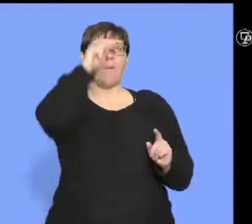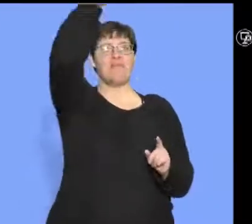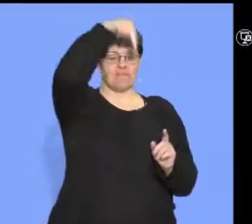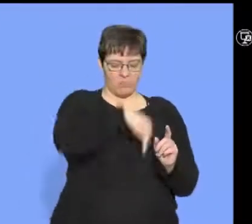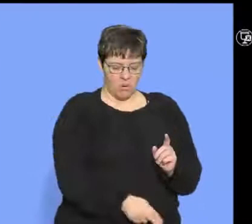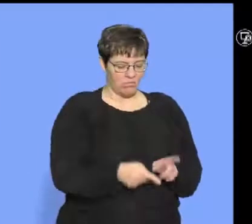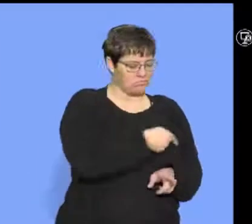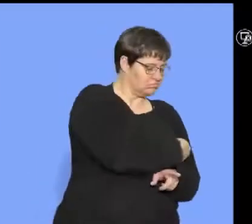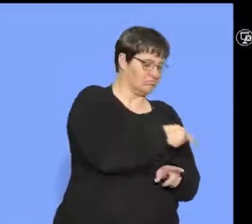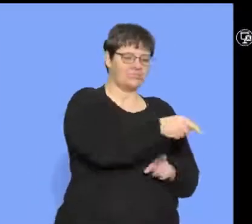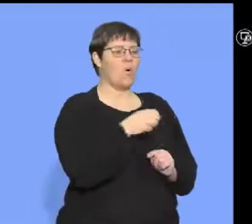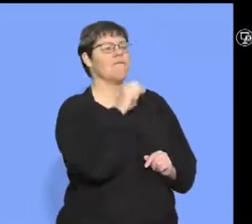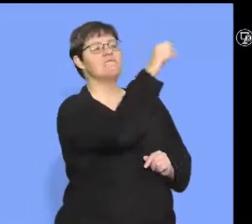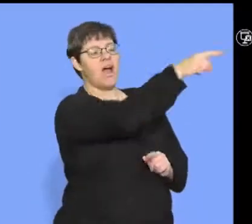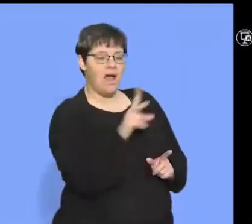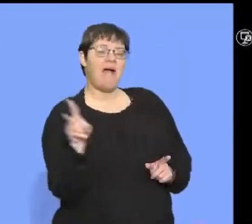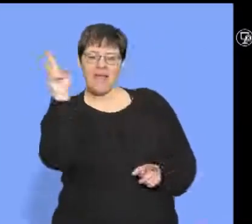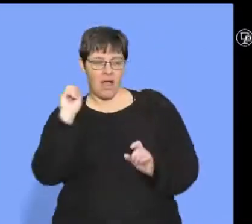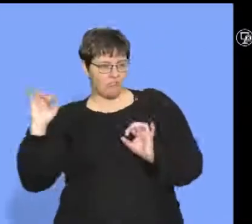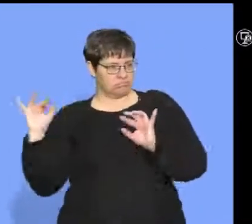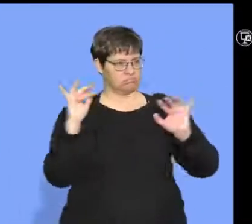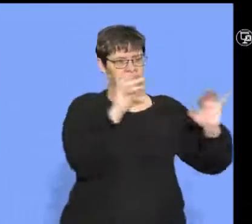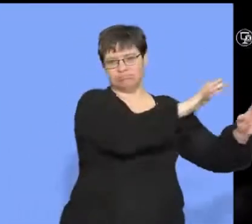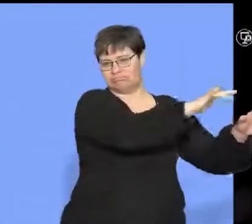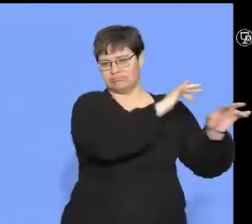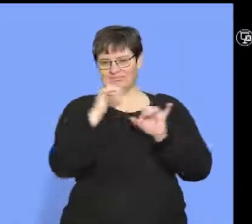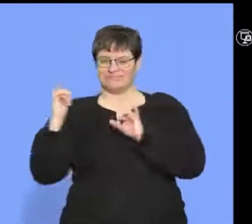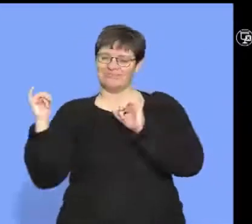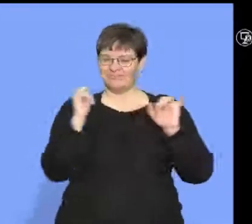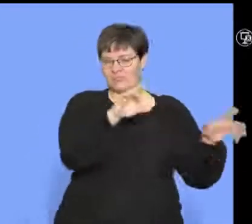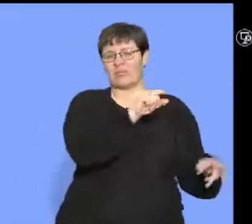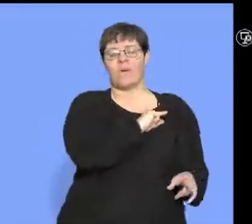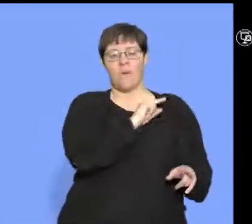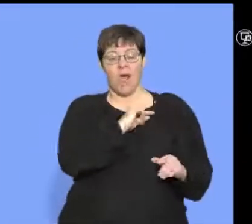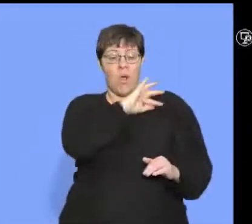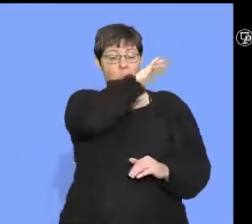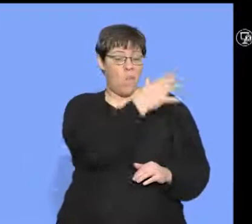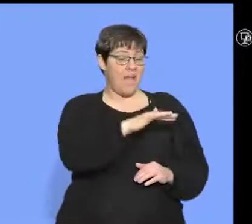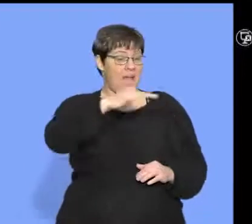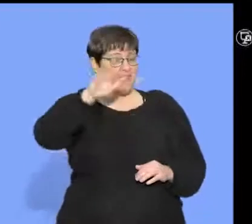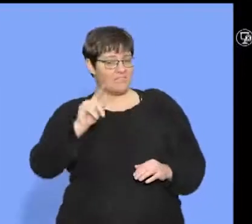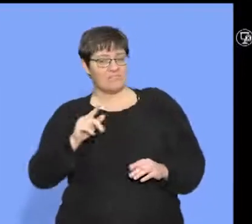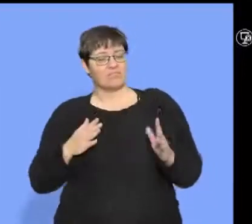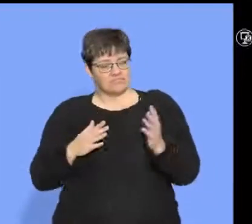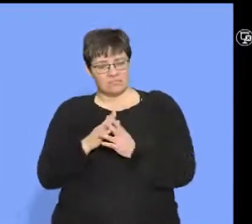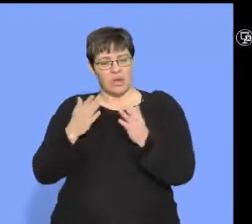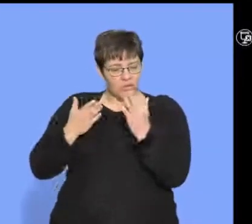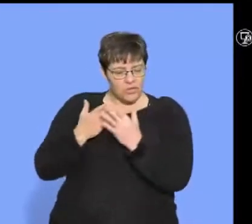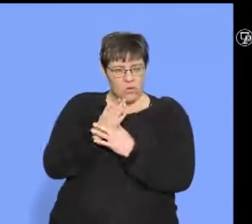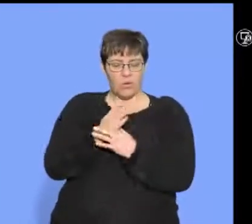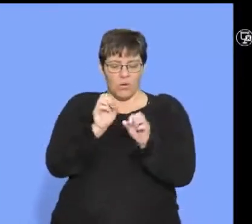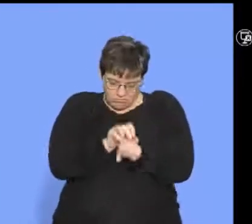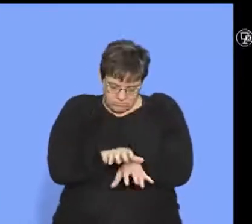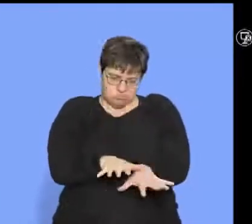below it, quite some distance from it, and you'd still be able to hear the sound because the sound waves are diffracting through the